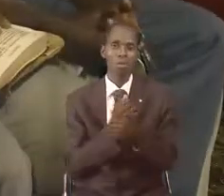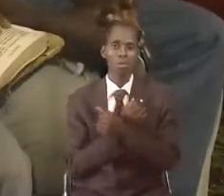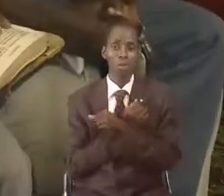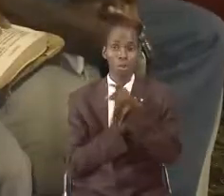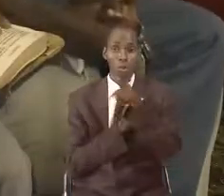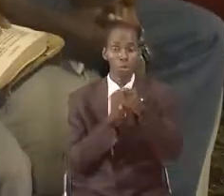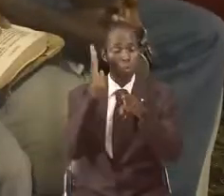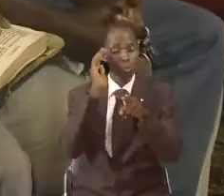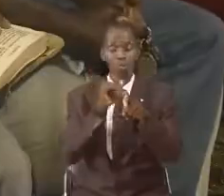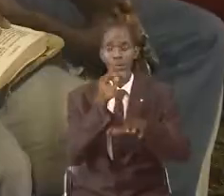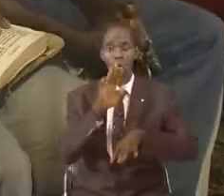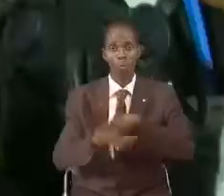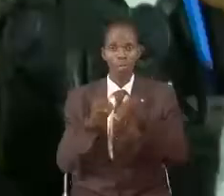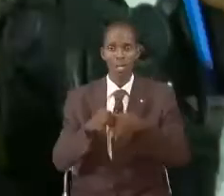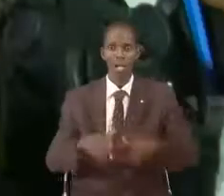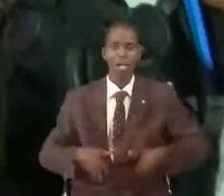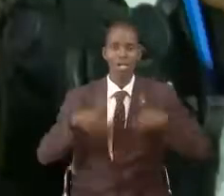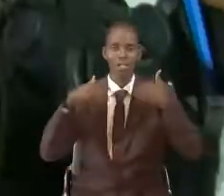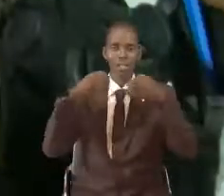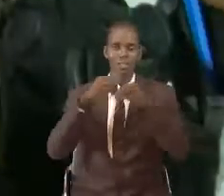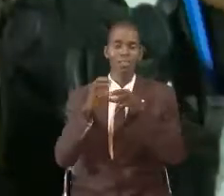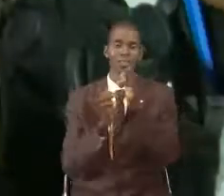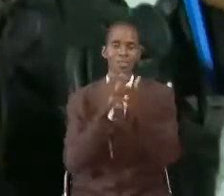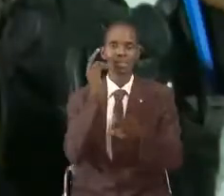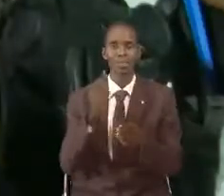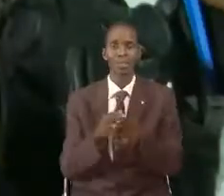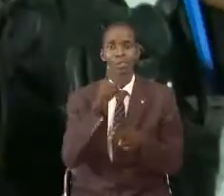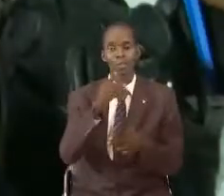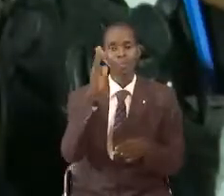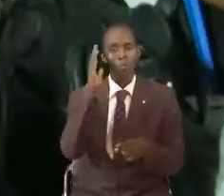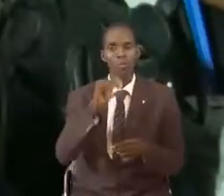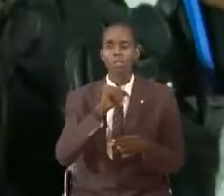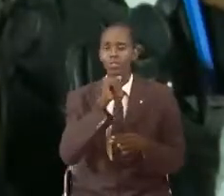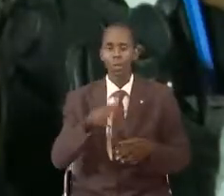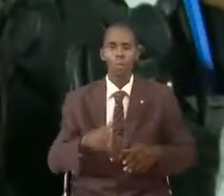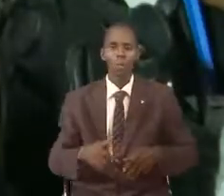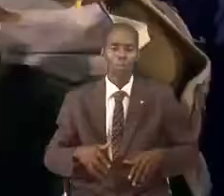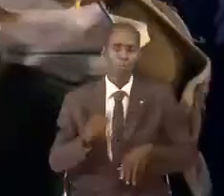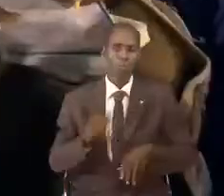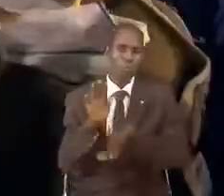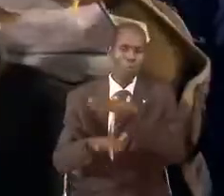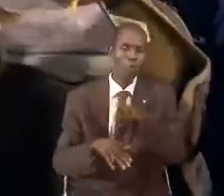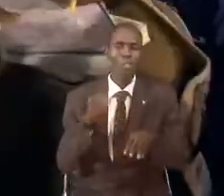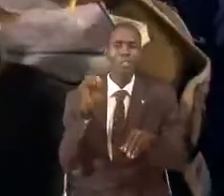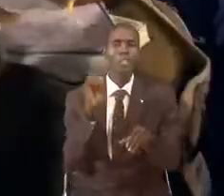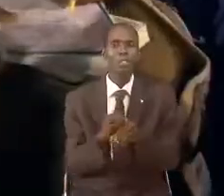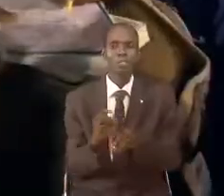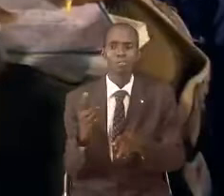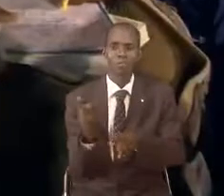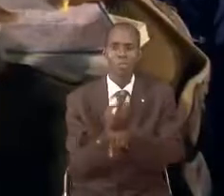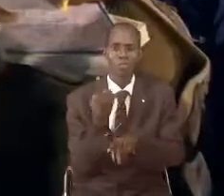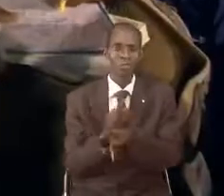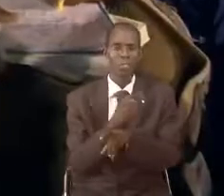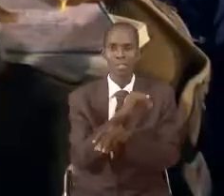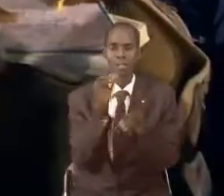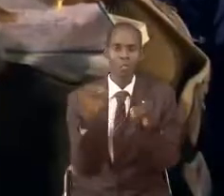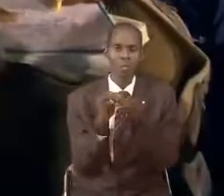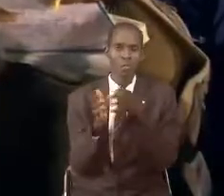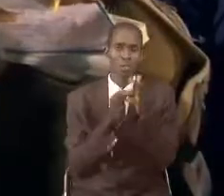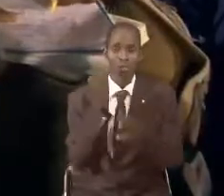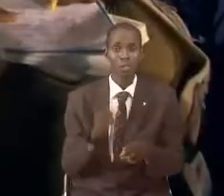anger. I walk in love. You will not walk in anger in Jesus' name. You'll not walk